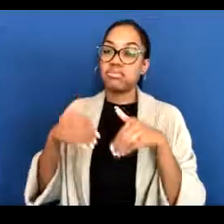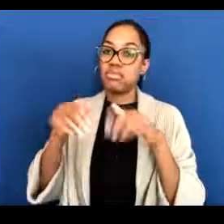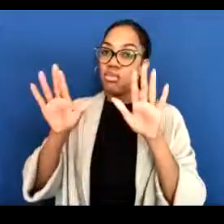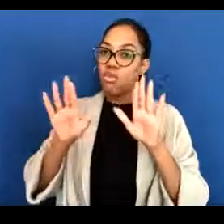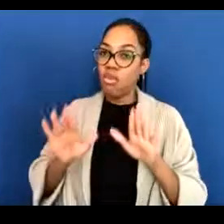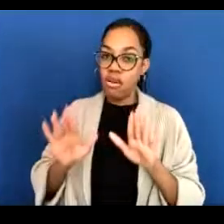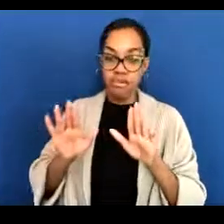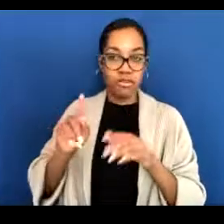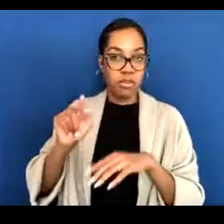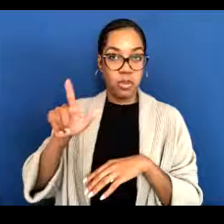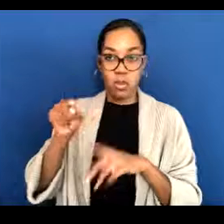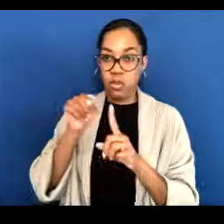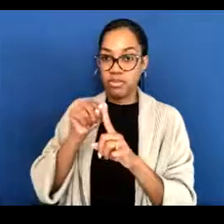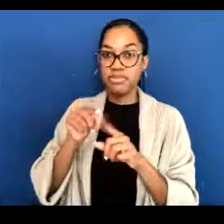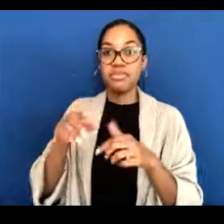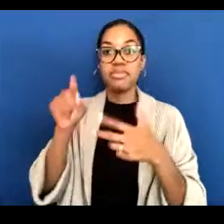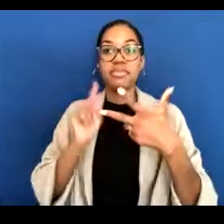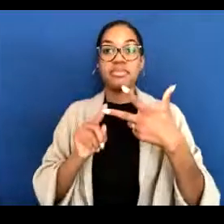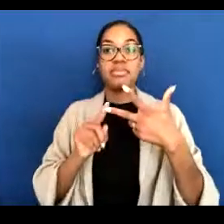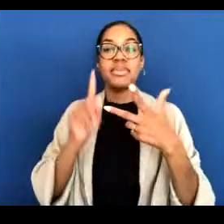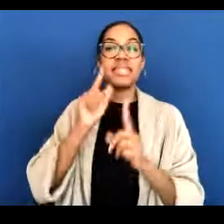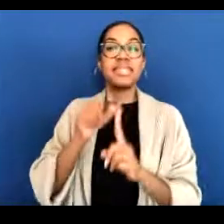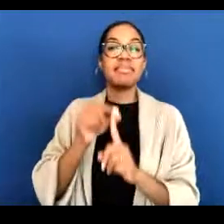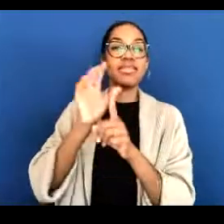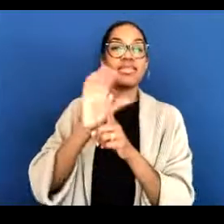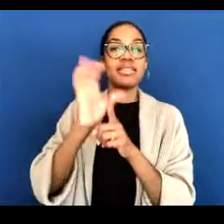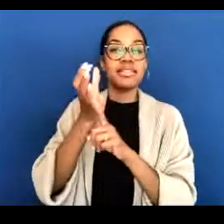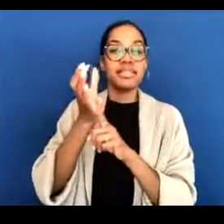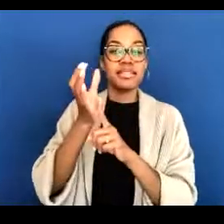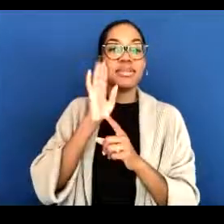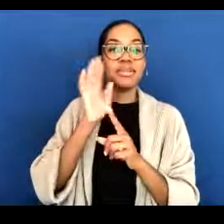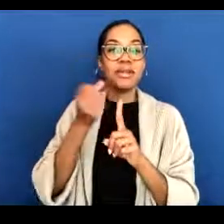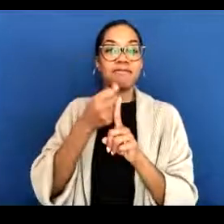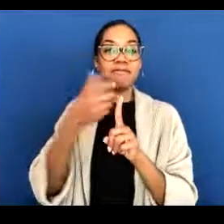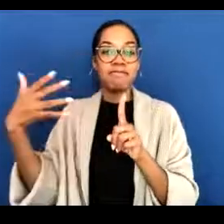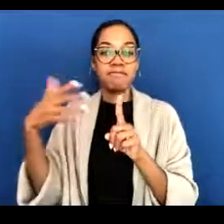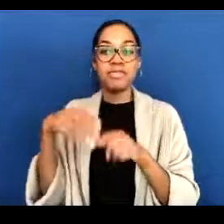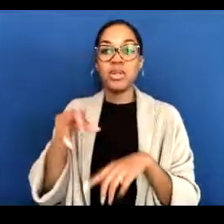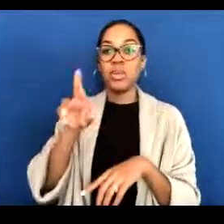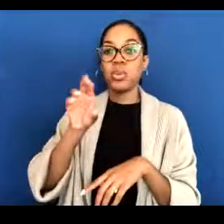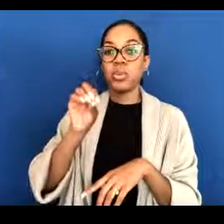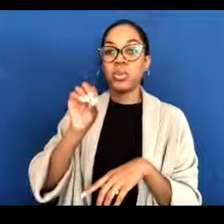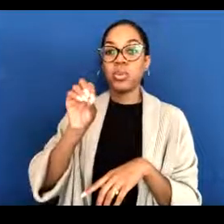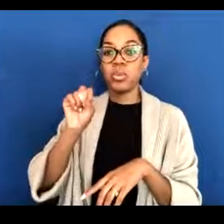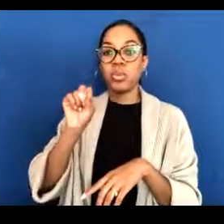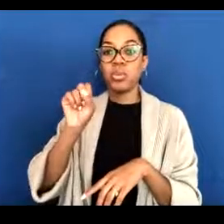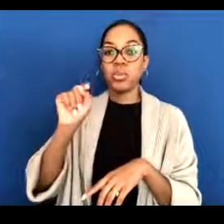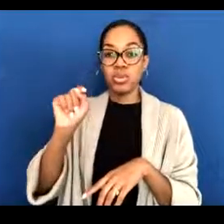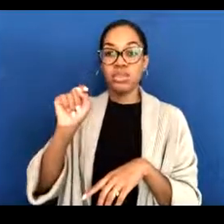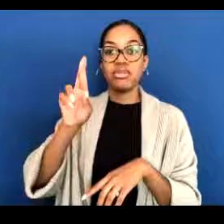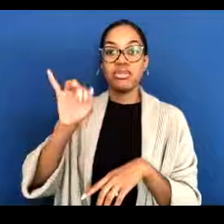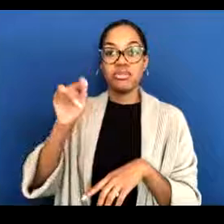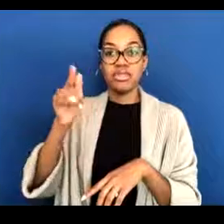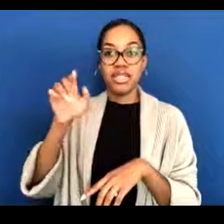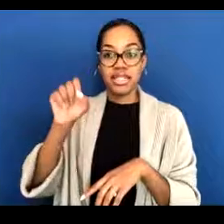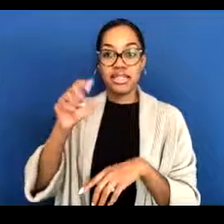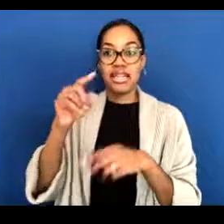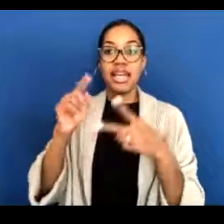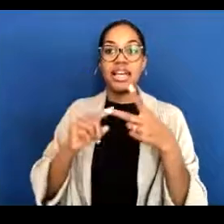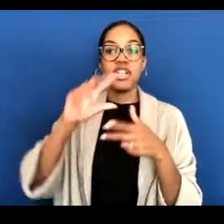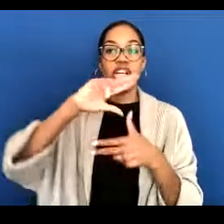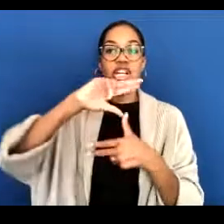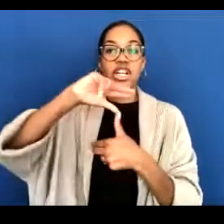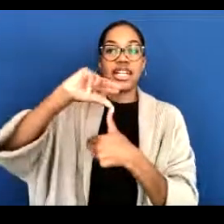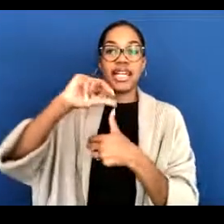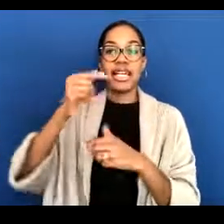couple special cases called roost rings and also birds trapped in the eyes of hurricanes. So some other interesting things that you can see on